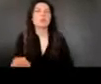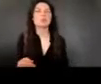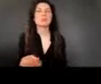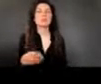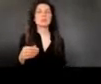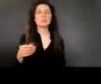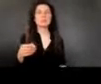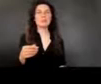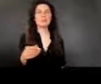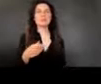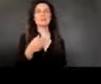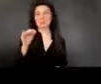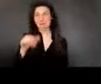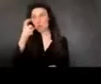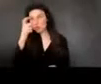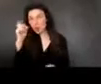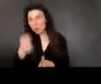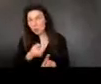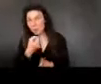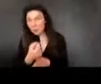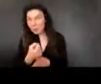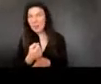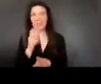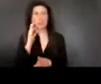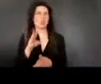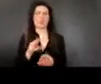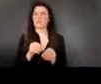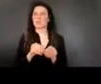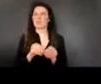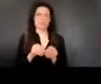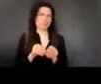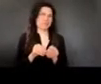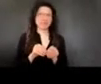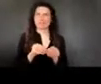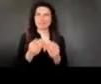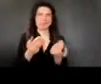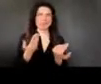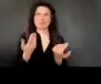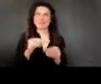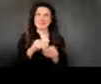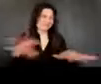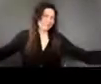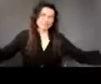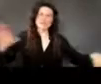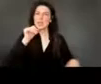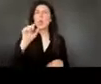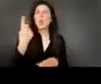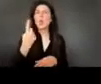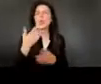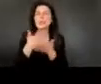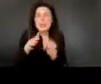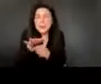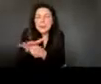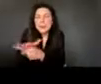impact this has is going to be way more, you know, wide ranging than a specific region or a specific area. So while